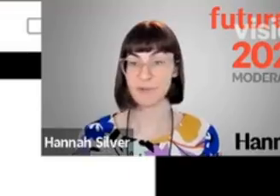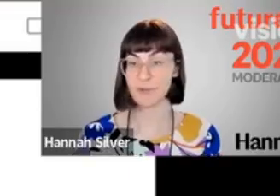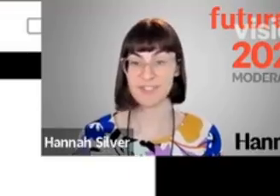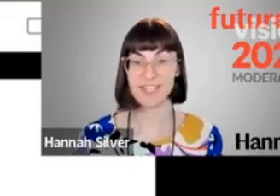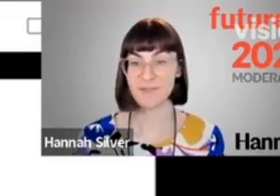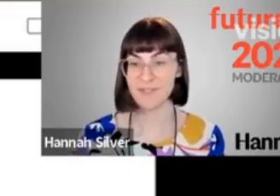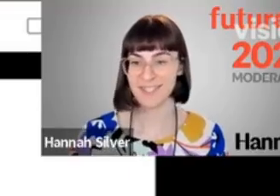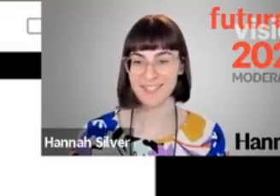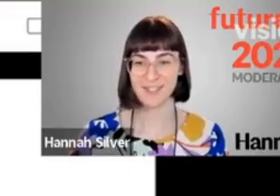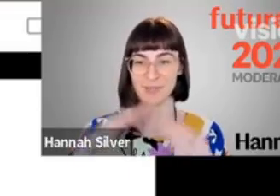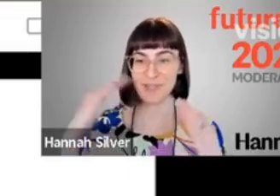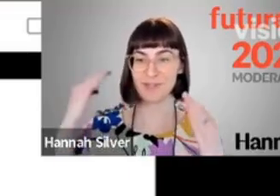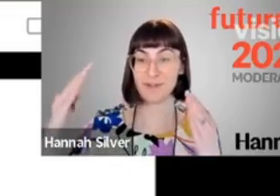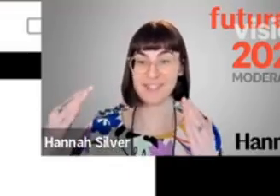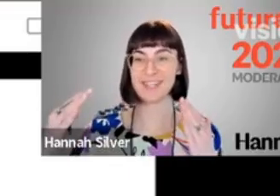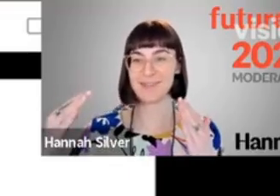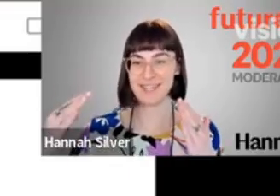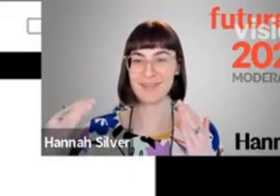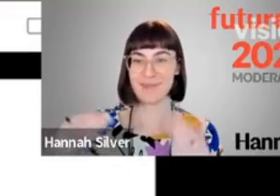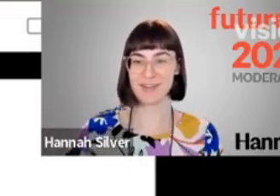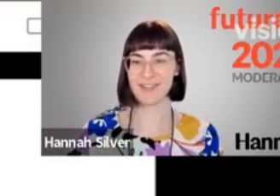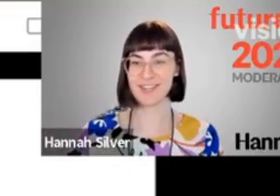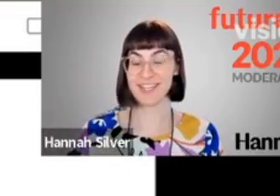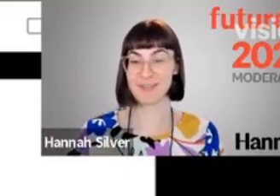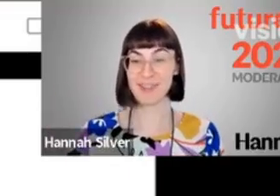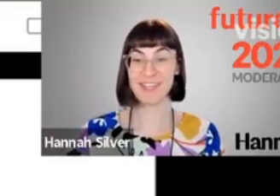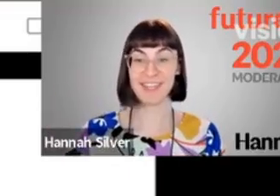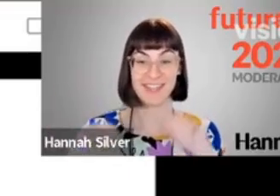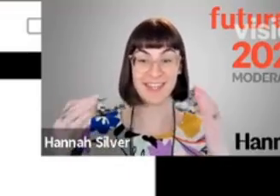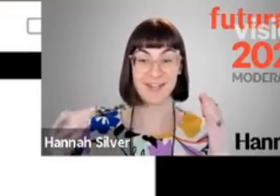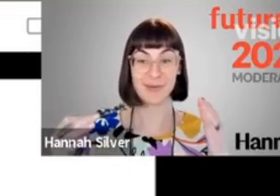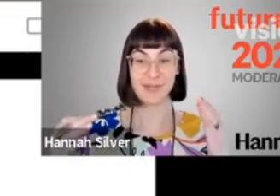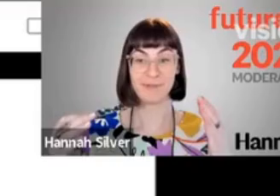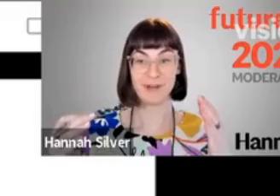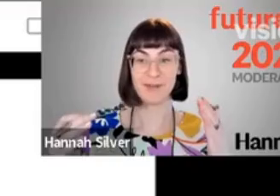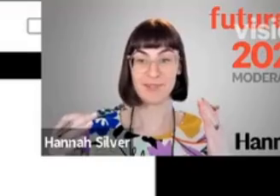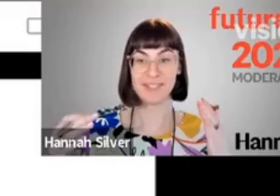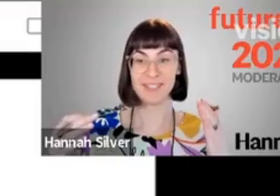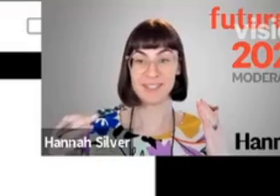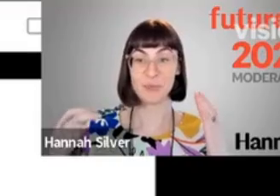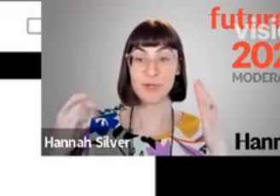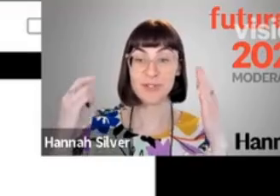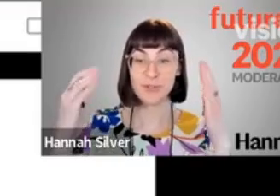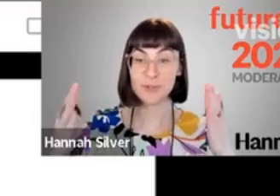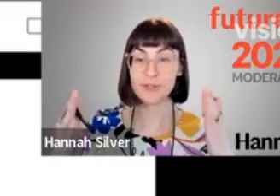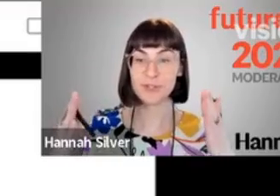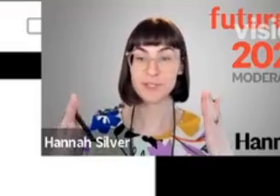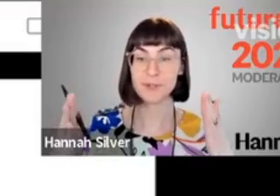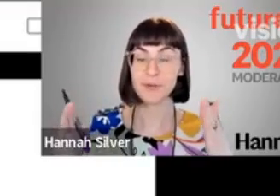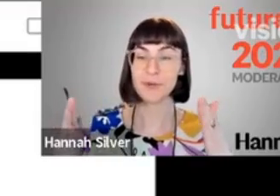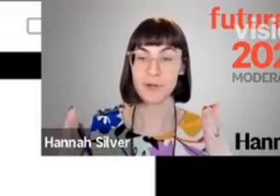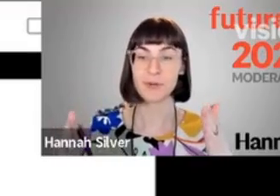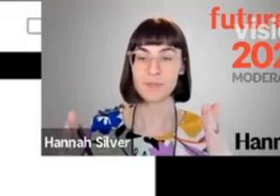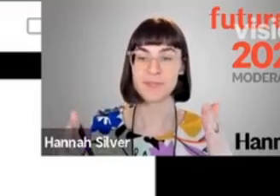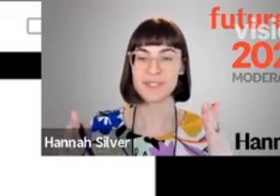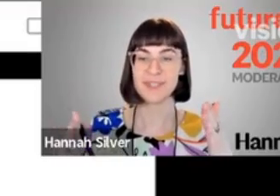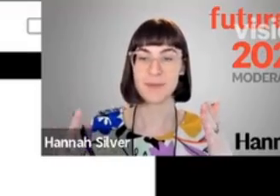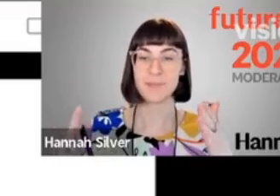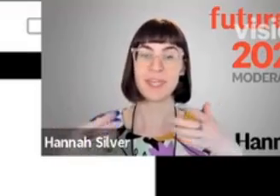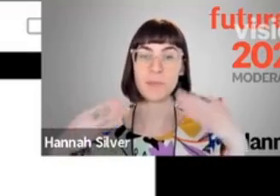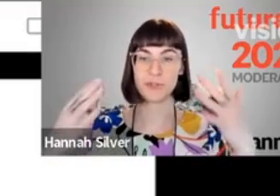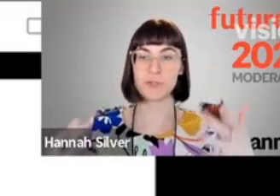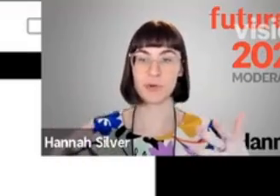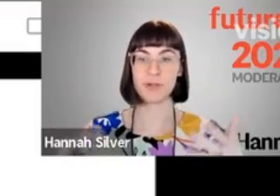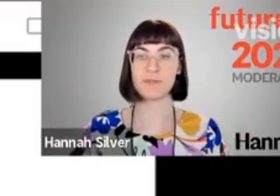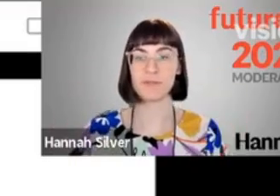Yeah, and of course, safety should be the first thing we think about. But then I think another way to frame this is, what do you do in your own homes that